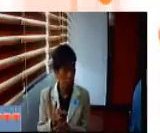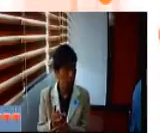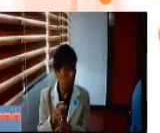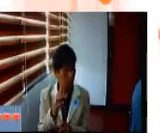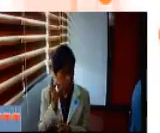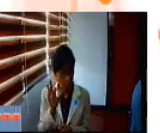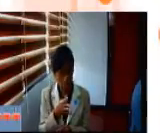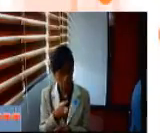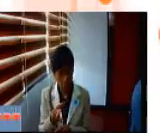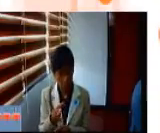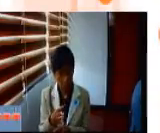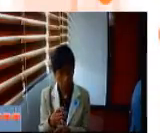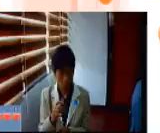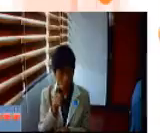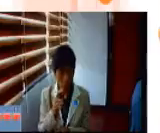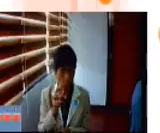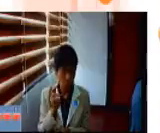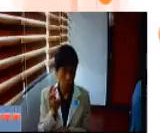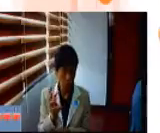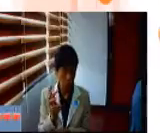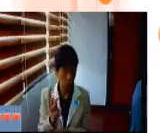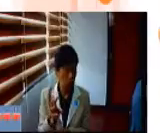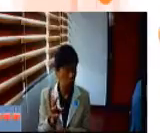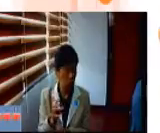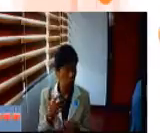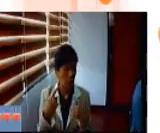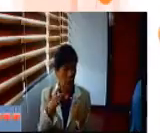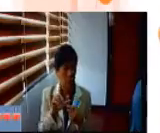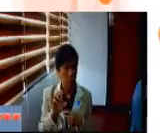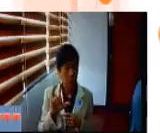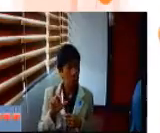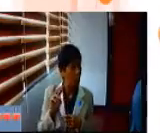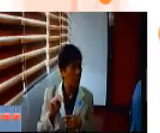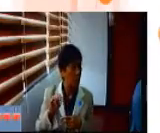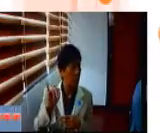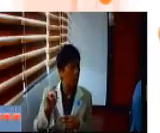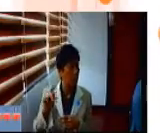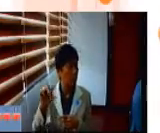Nino, tumaas yung temperature doon. Parang hindi na po bumalik yung bangus.